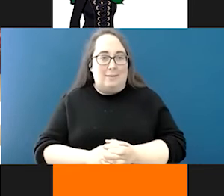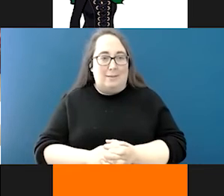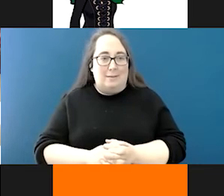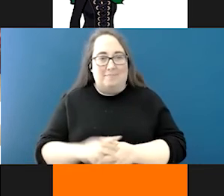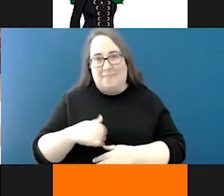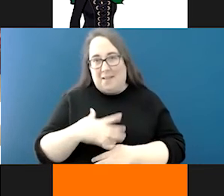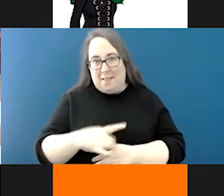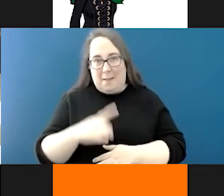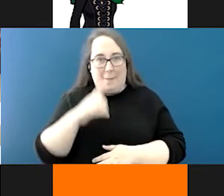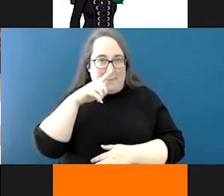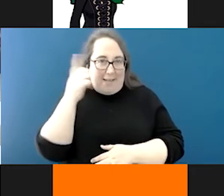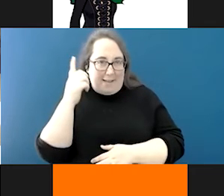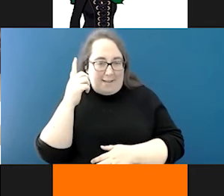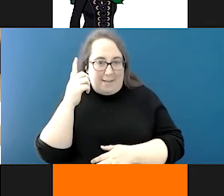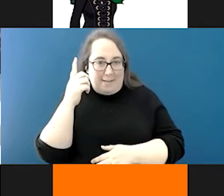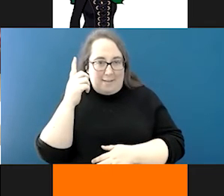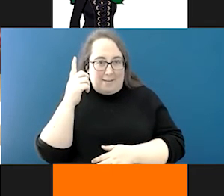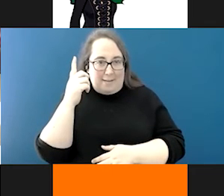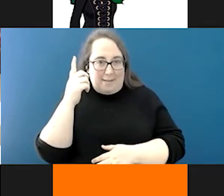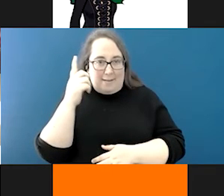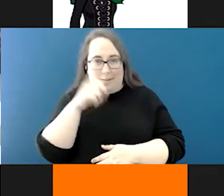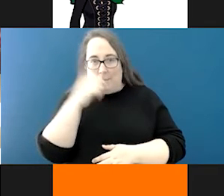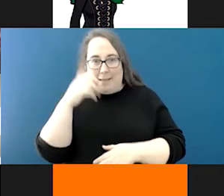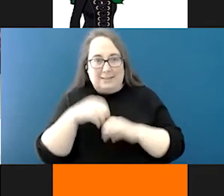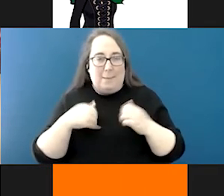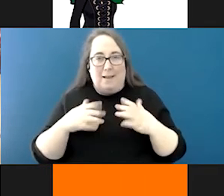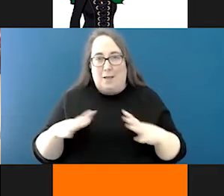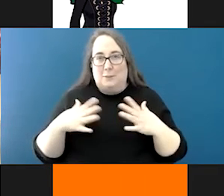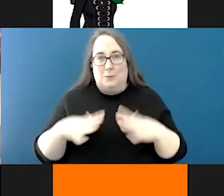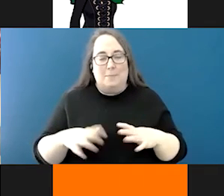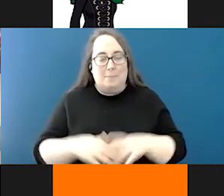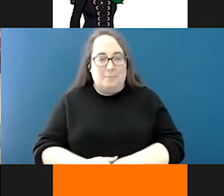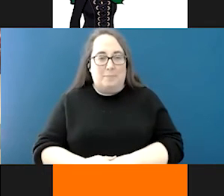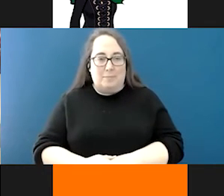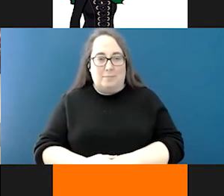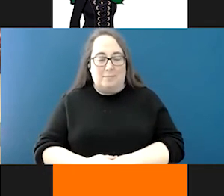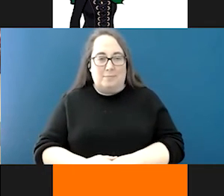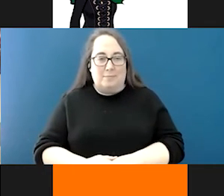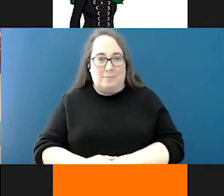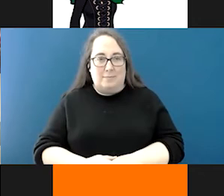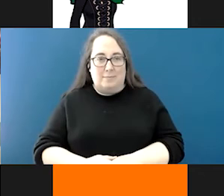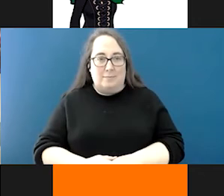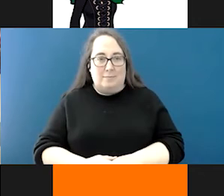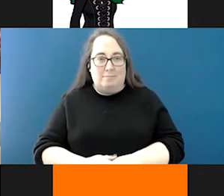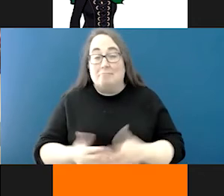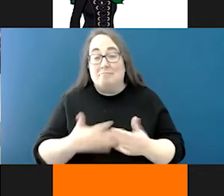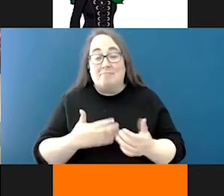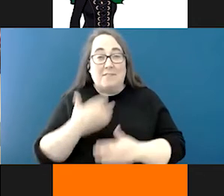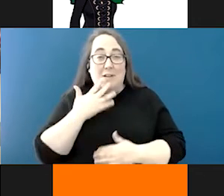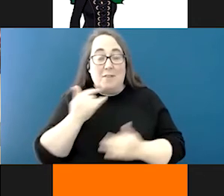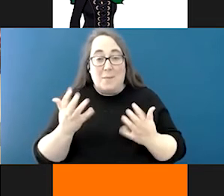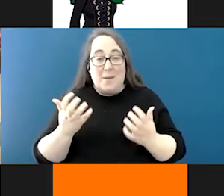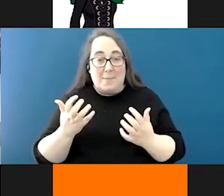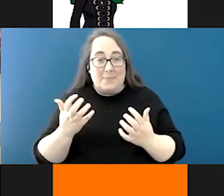black. Black is in my costume anyway, but it could be any color you want it to be